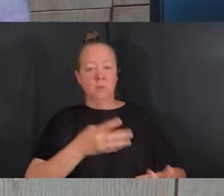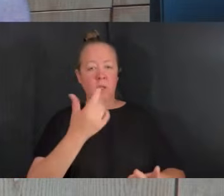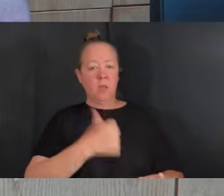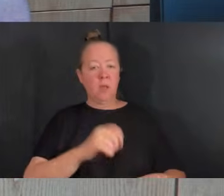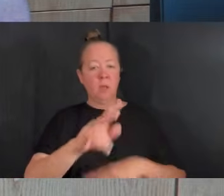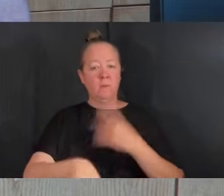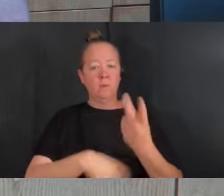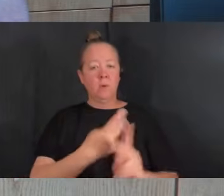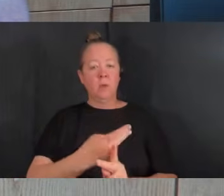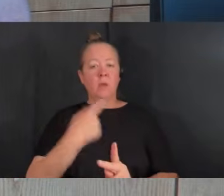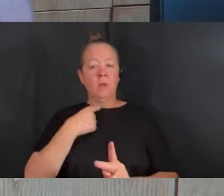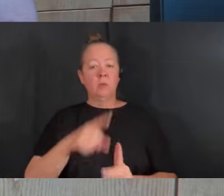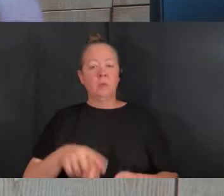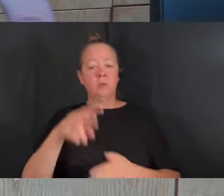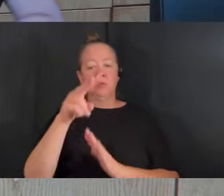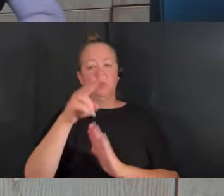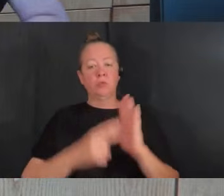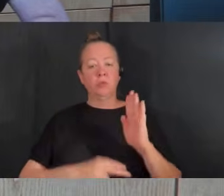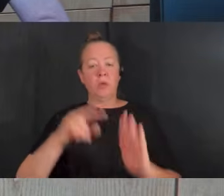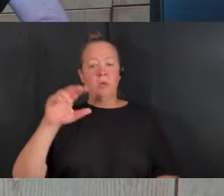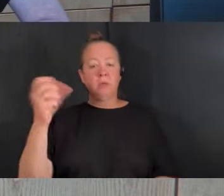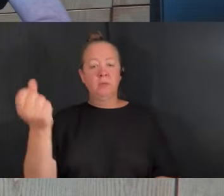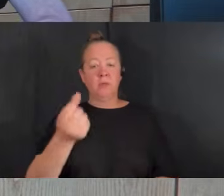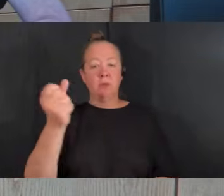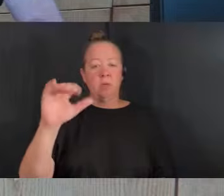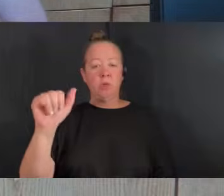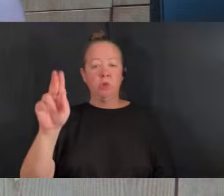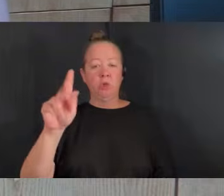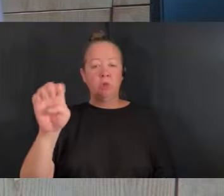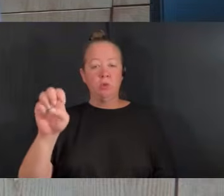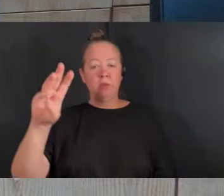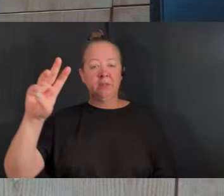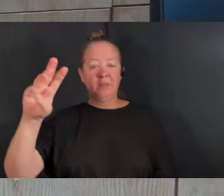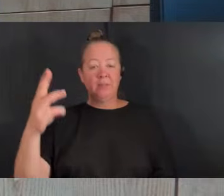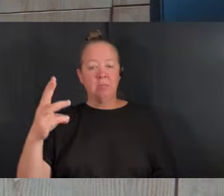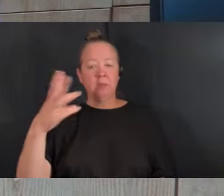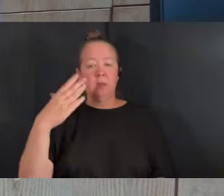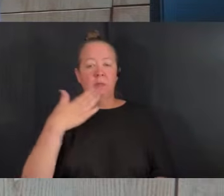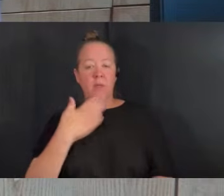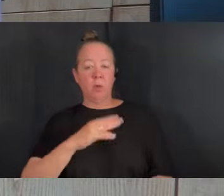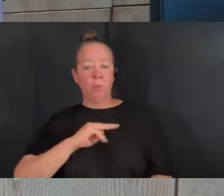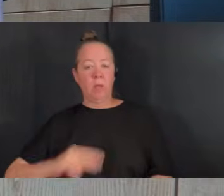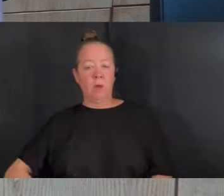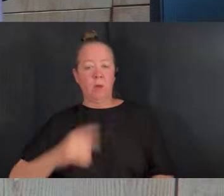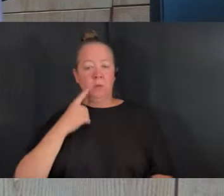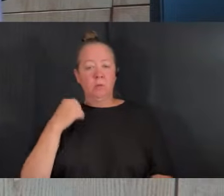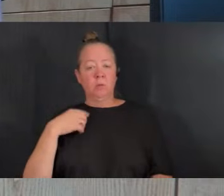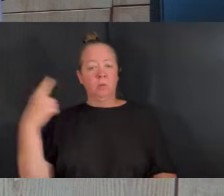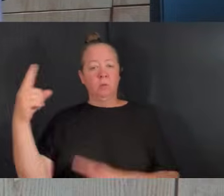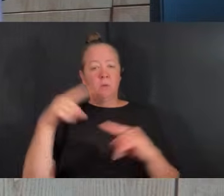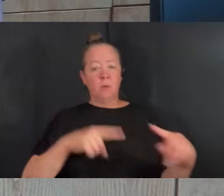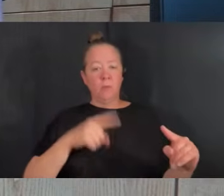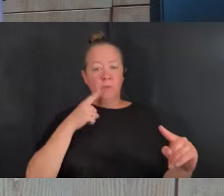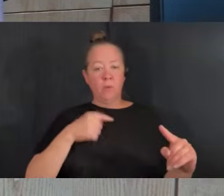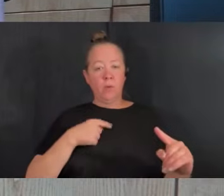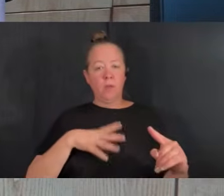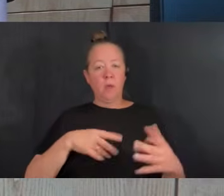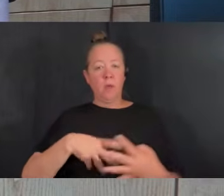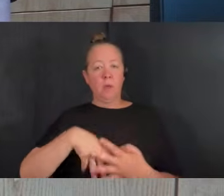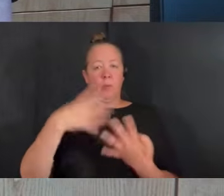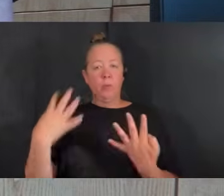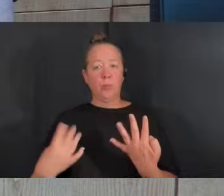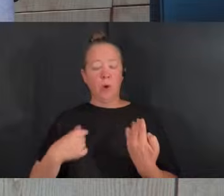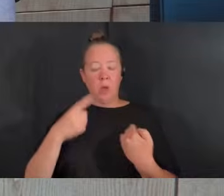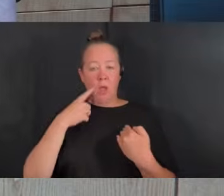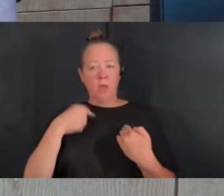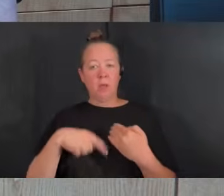also to Councilmember Fry for coming out to the pride flag raising. And I just want to say, having just